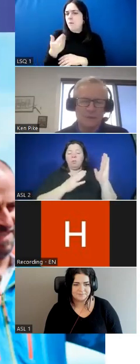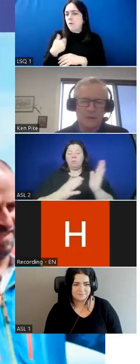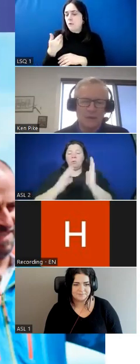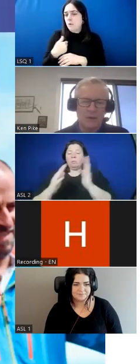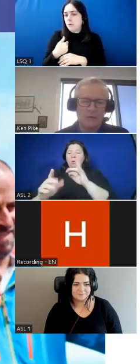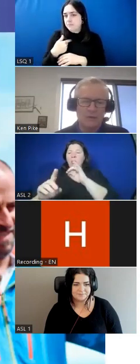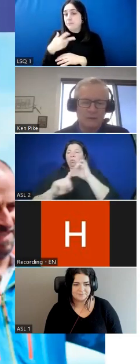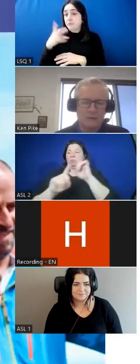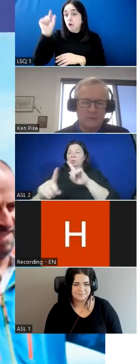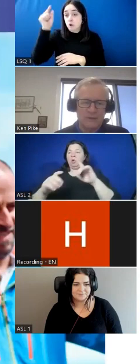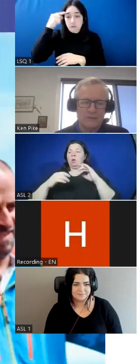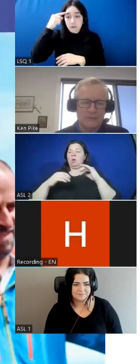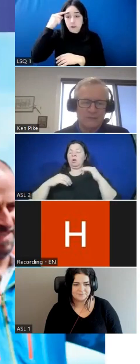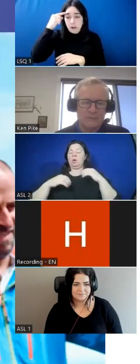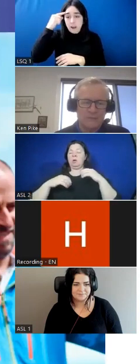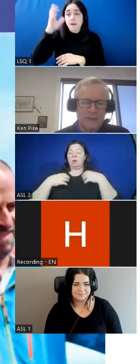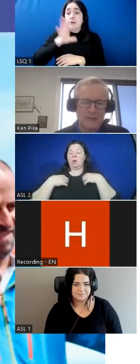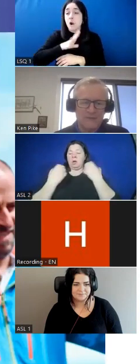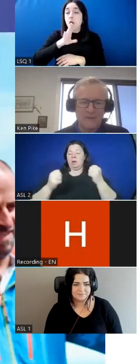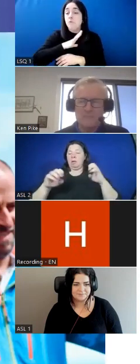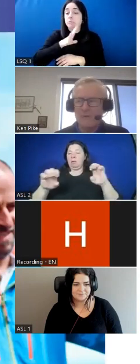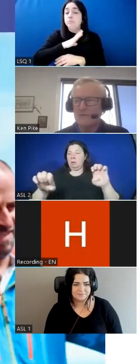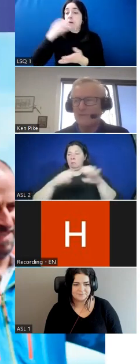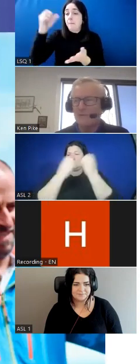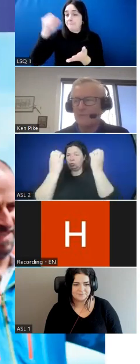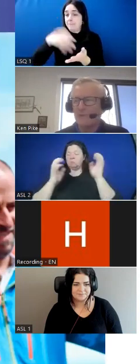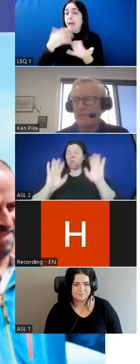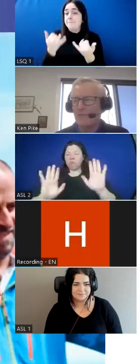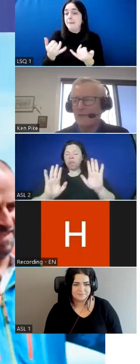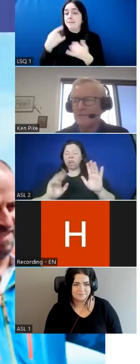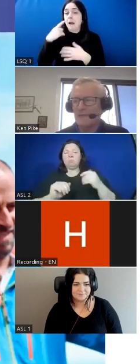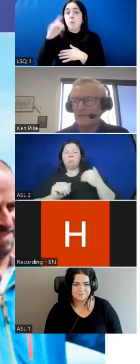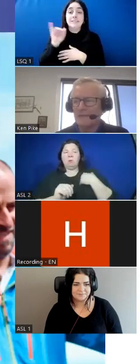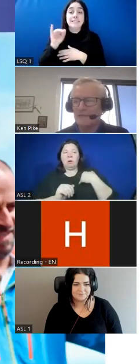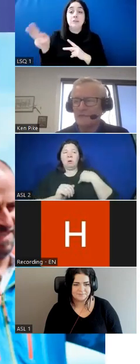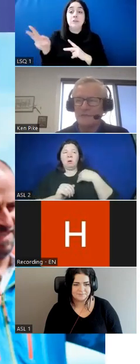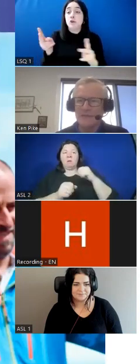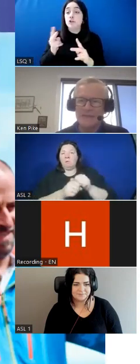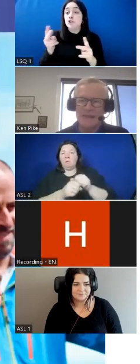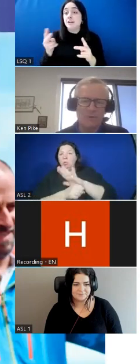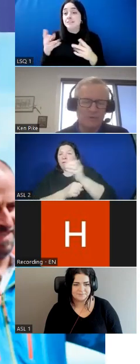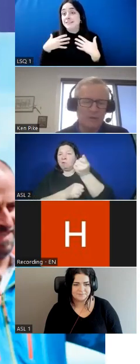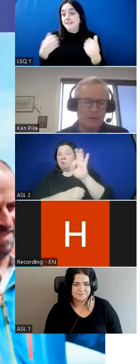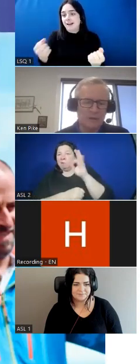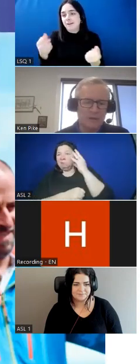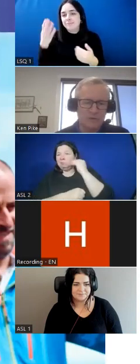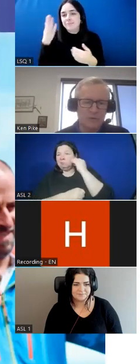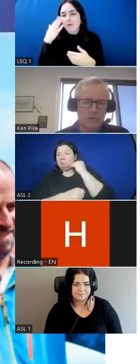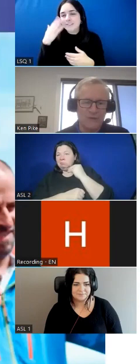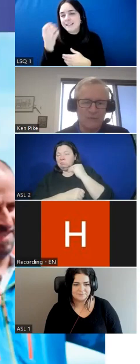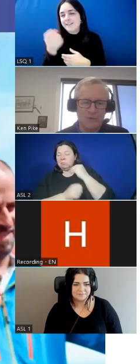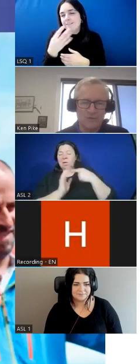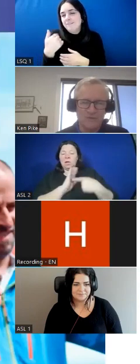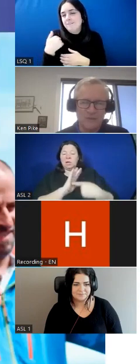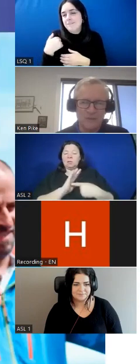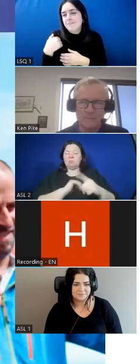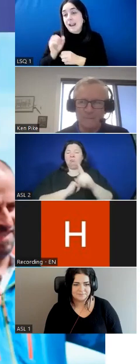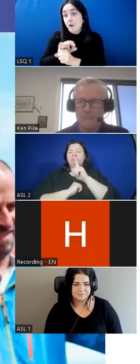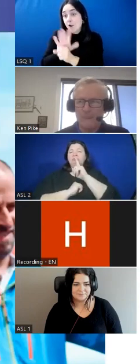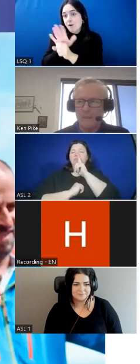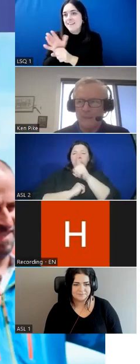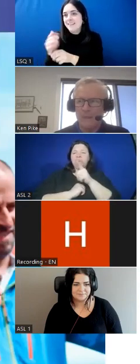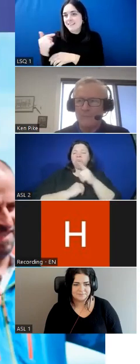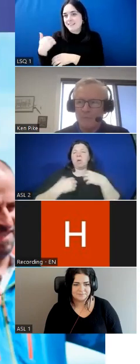So we all have had the experience of COVID-19, and this was an example of a true health